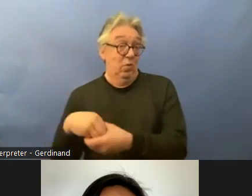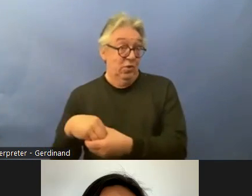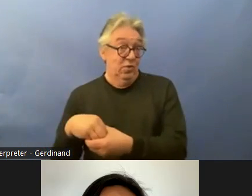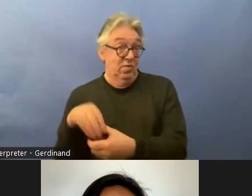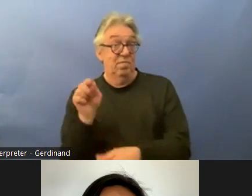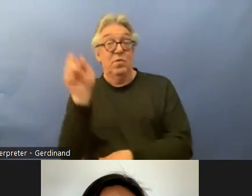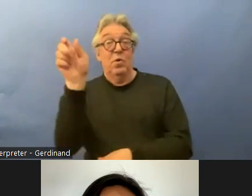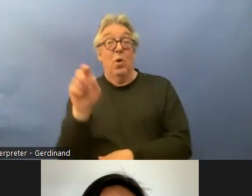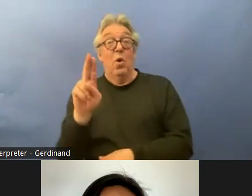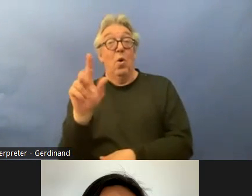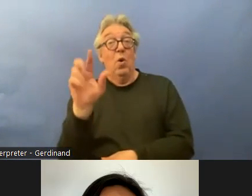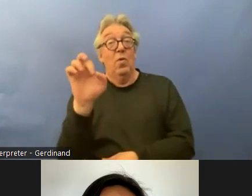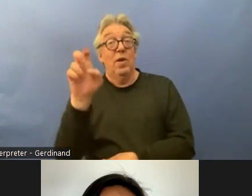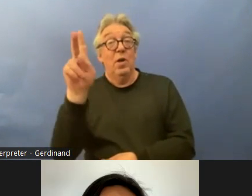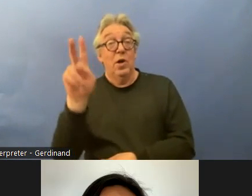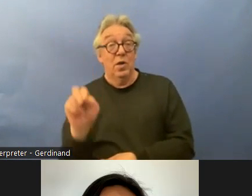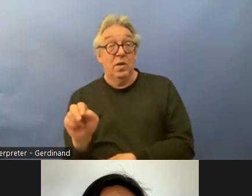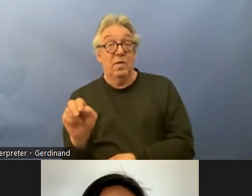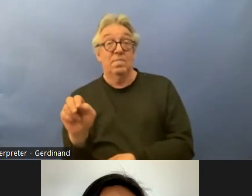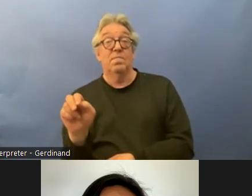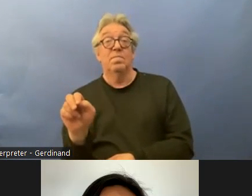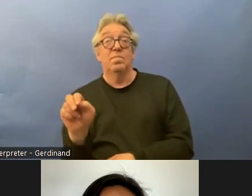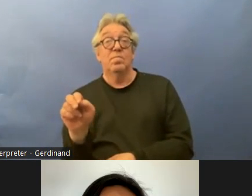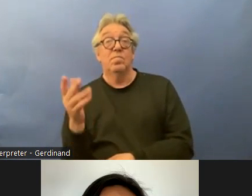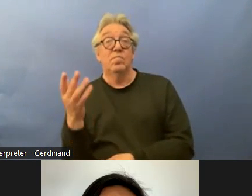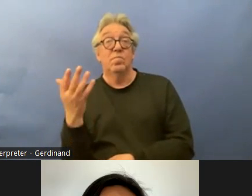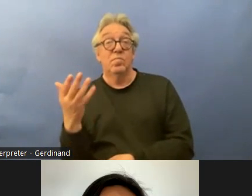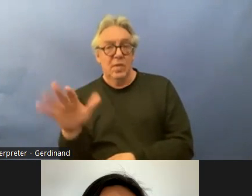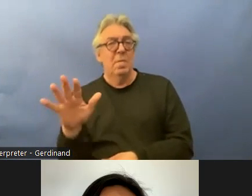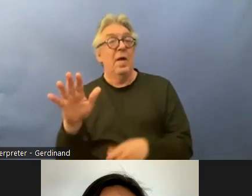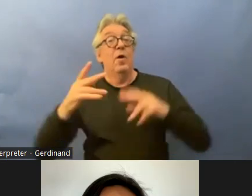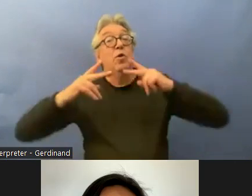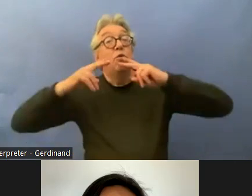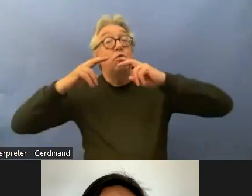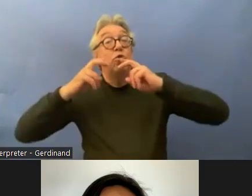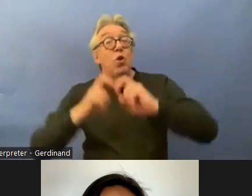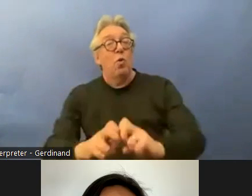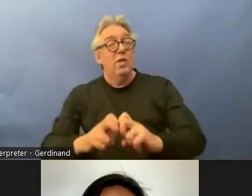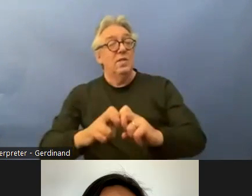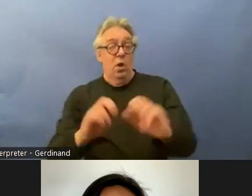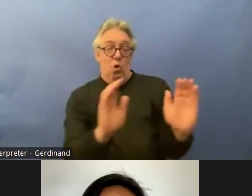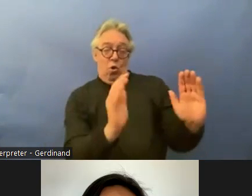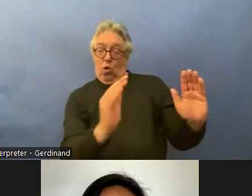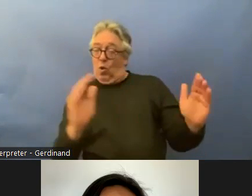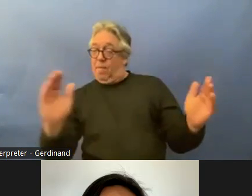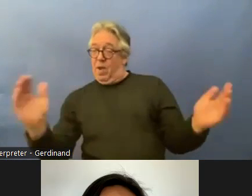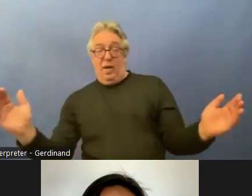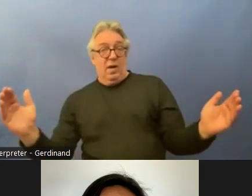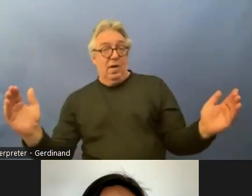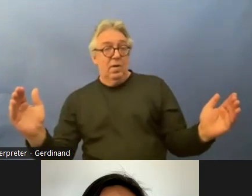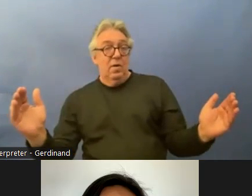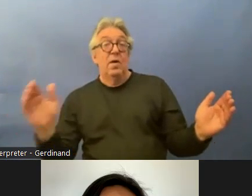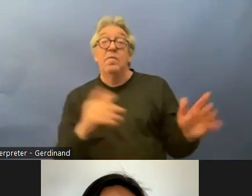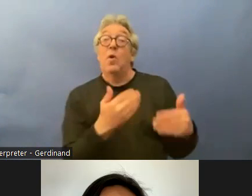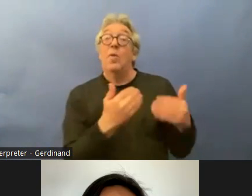the humanitarian inclusion has done a comparative study to map the disability inclusion working